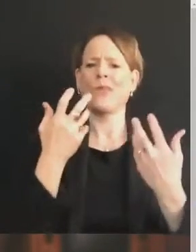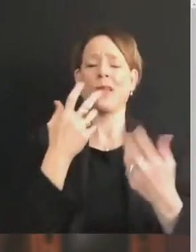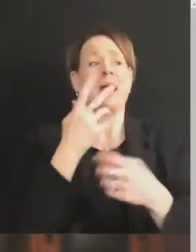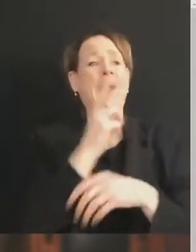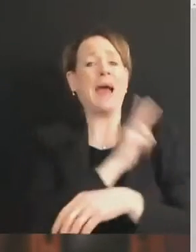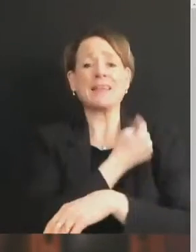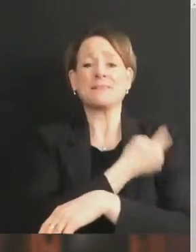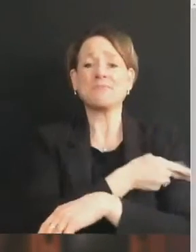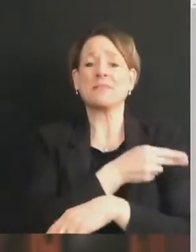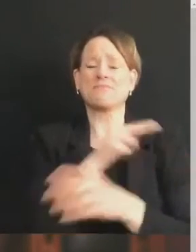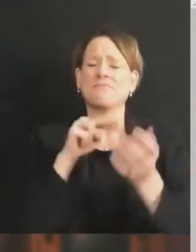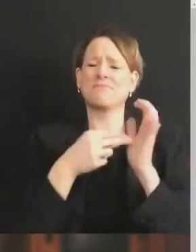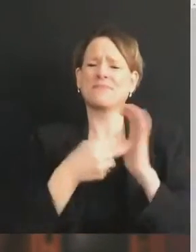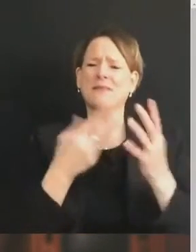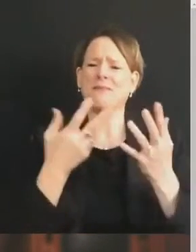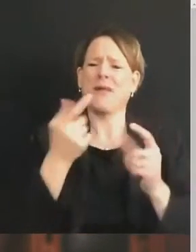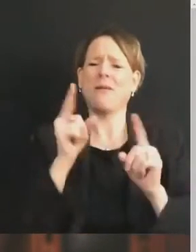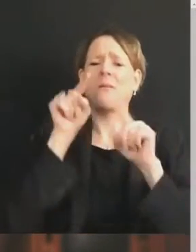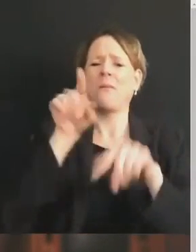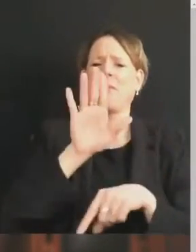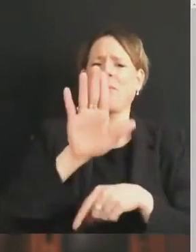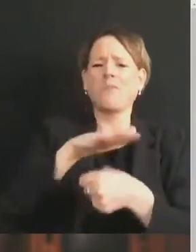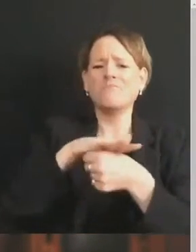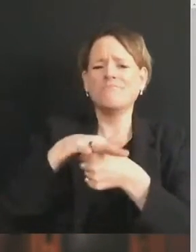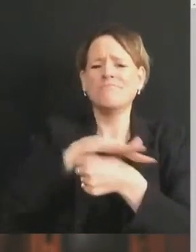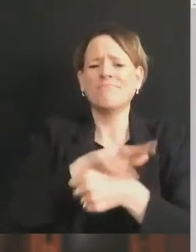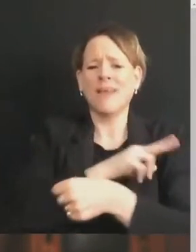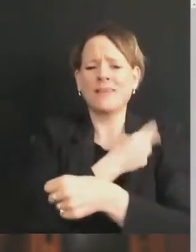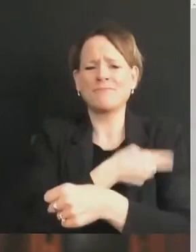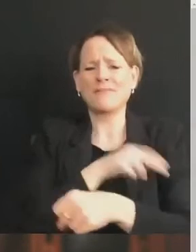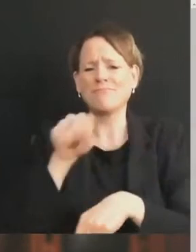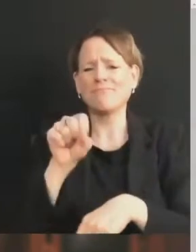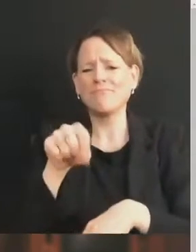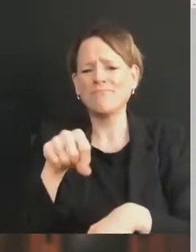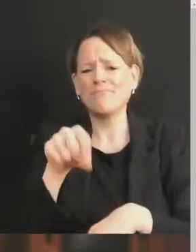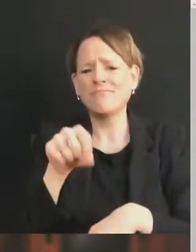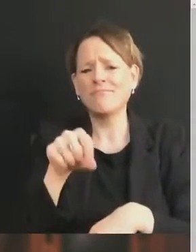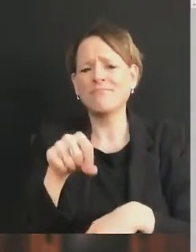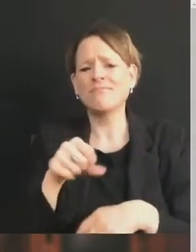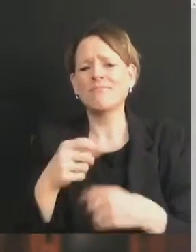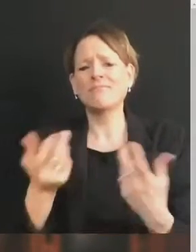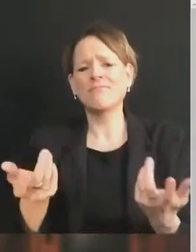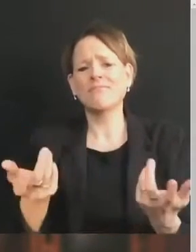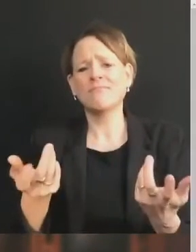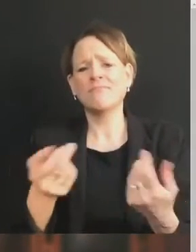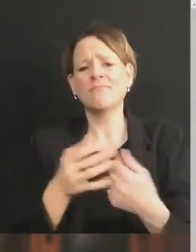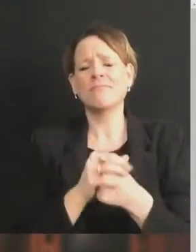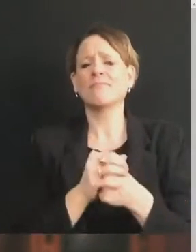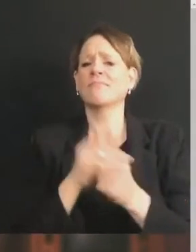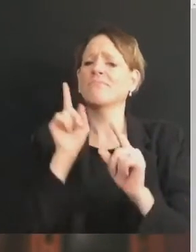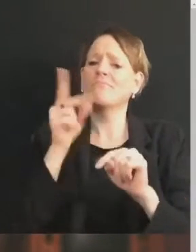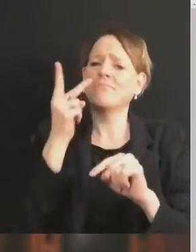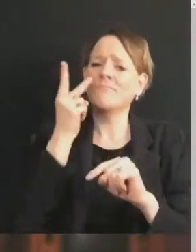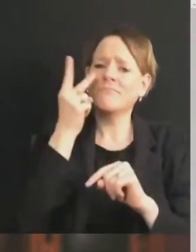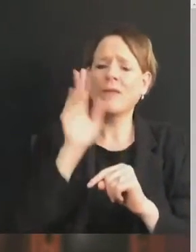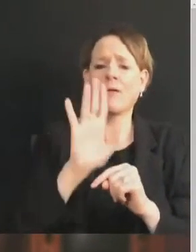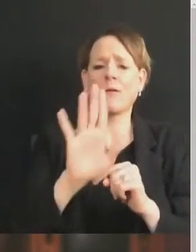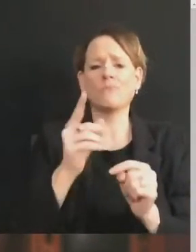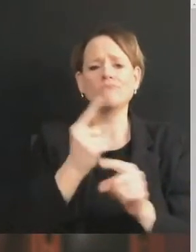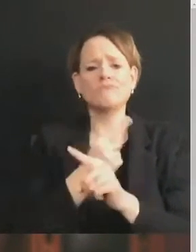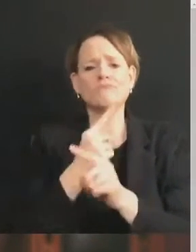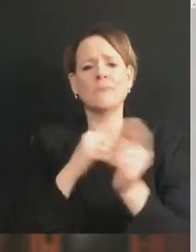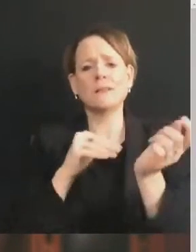your community, closer to the doctors that you are regularly treated by. And